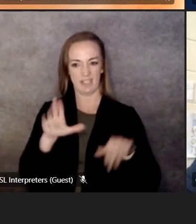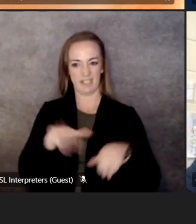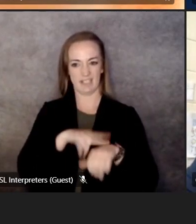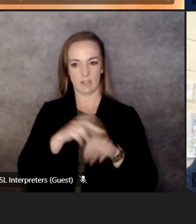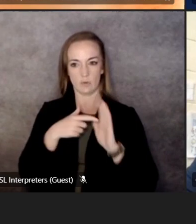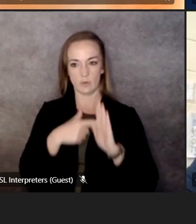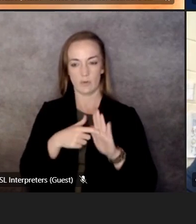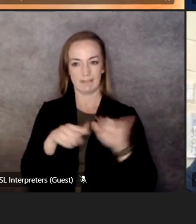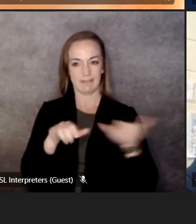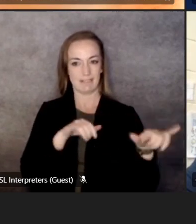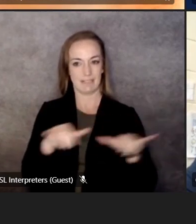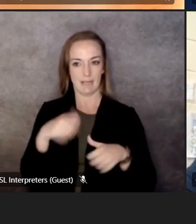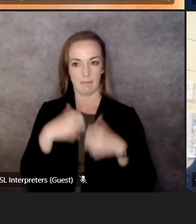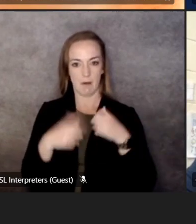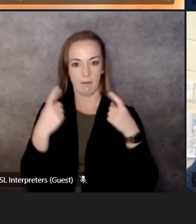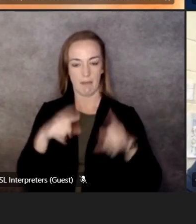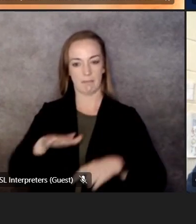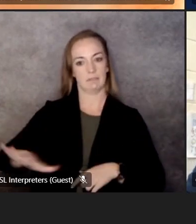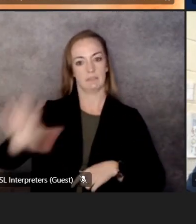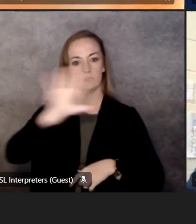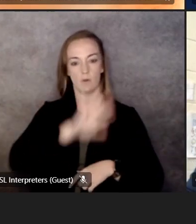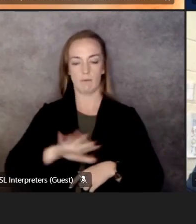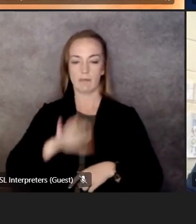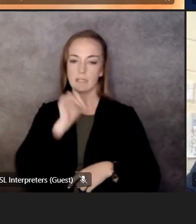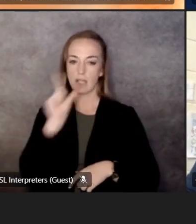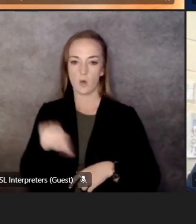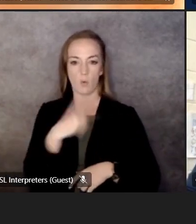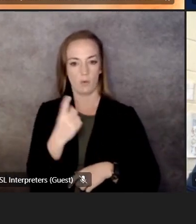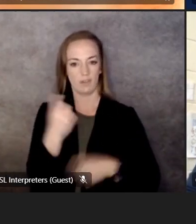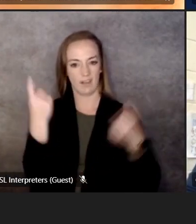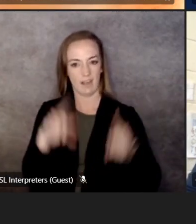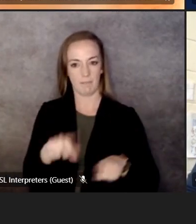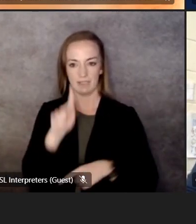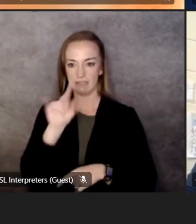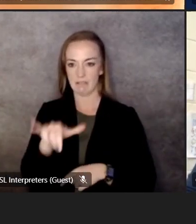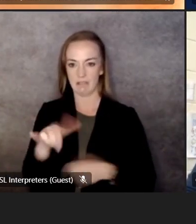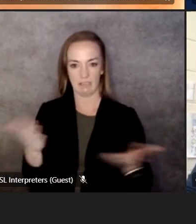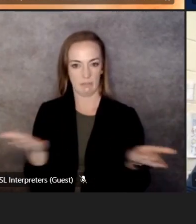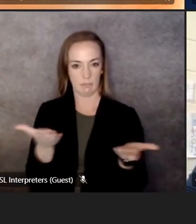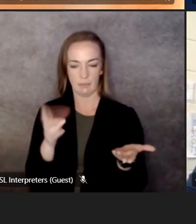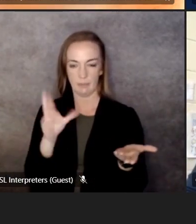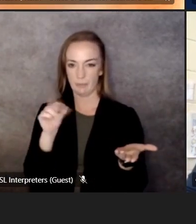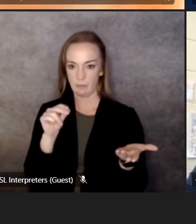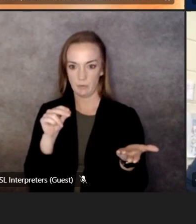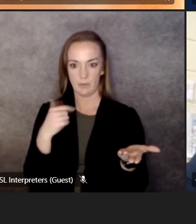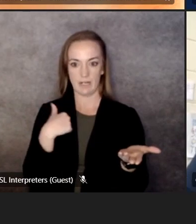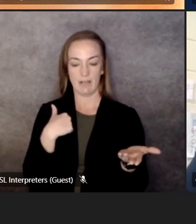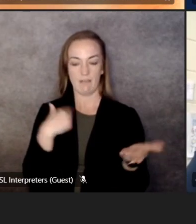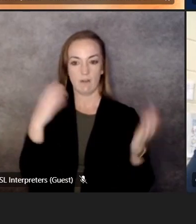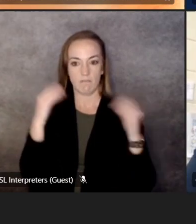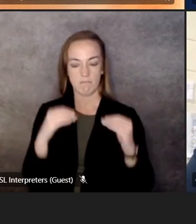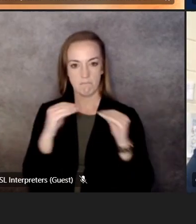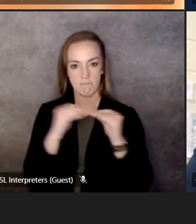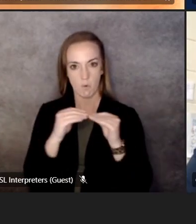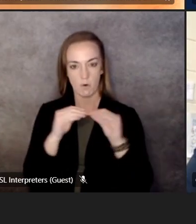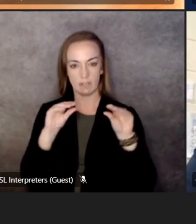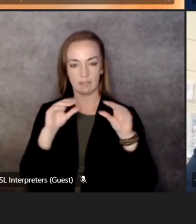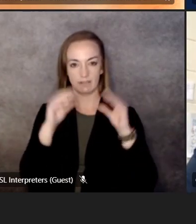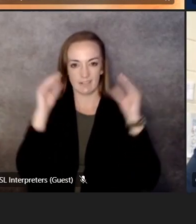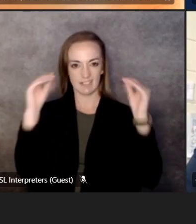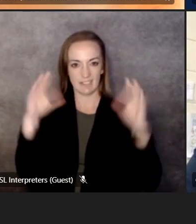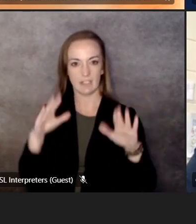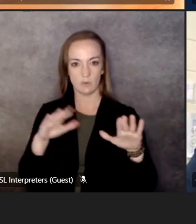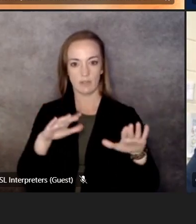So it's not atypical what we're experiencing in Kentucky in terms of greater teacher turnover. But if we're